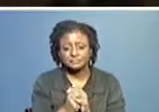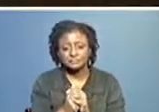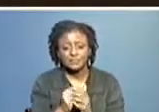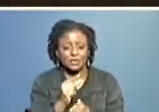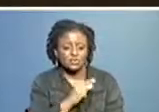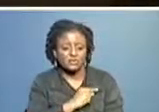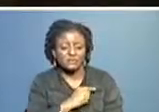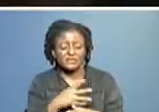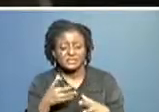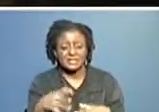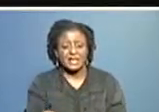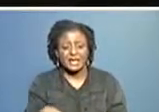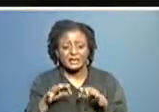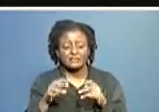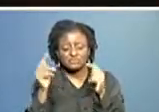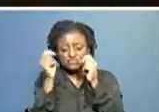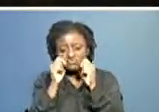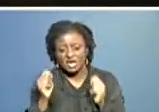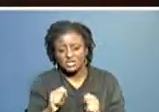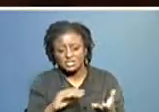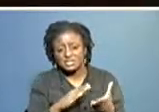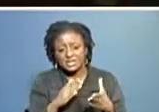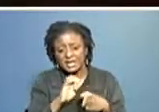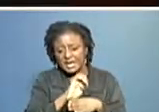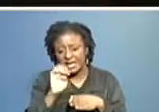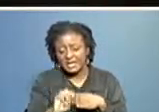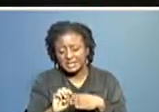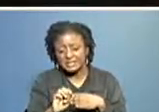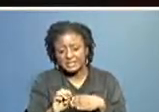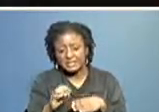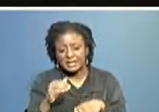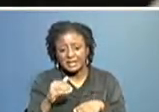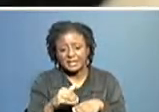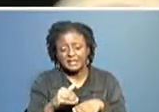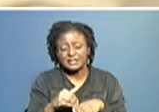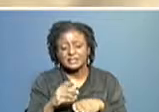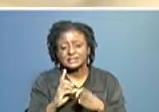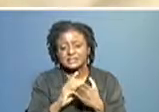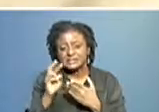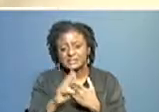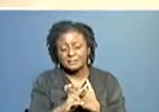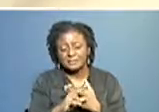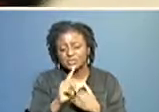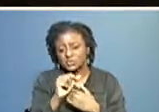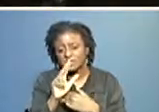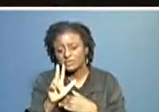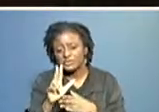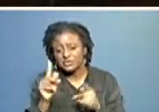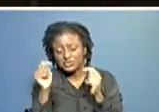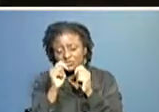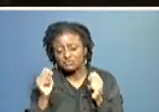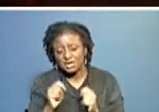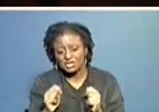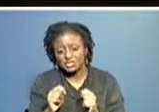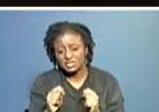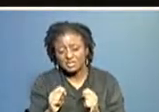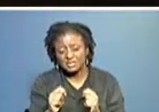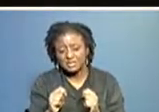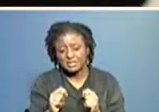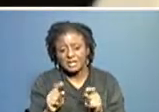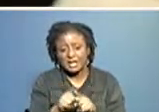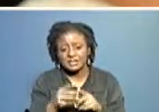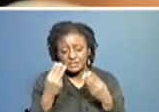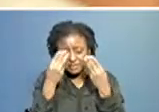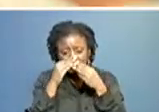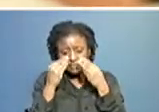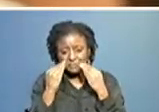Griffin's life tragically ended after December 23rd tragedy. But even as friends, family, and colleagues mourn, they find